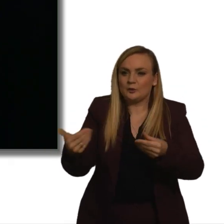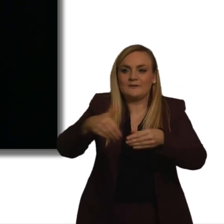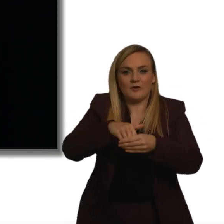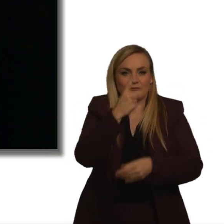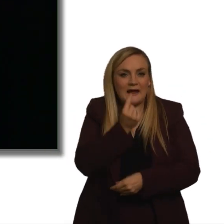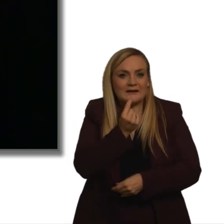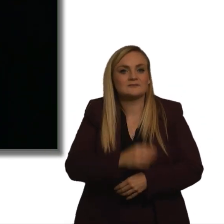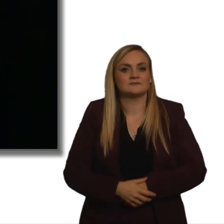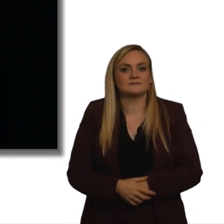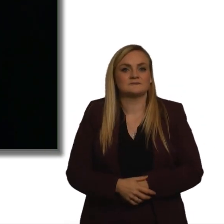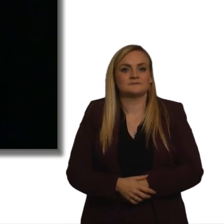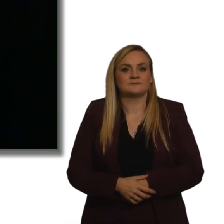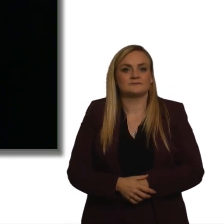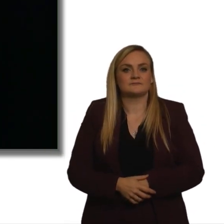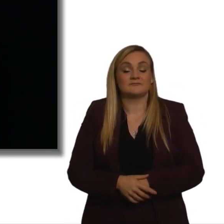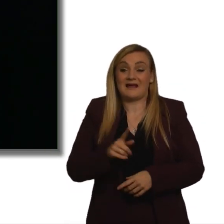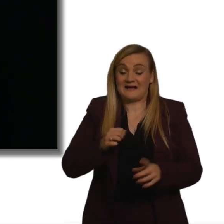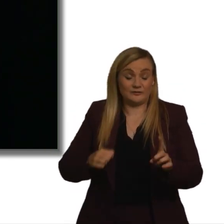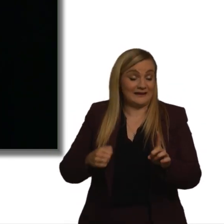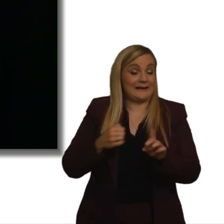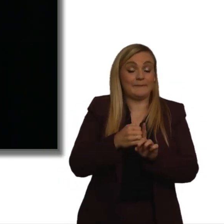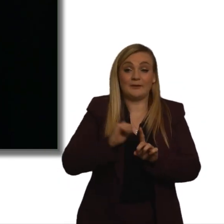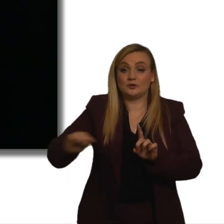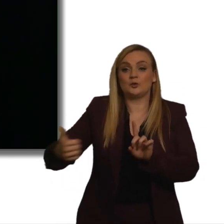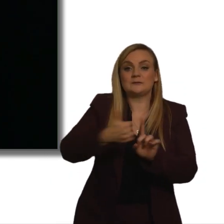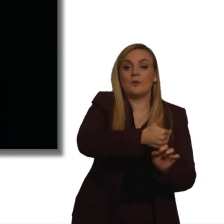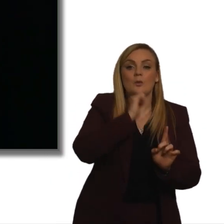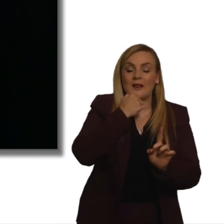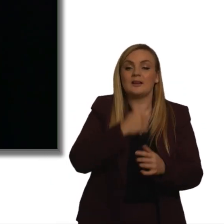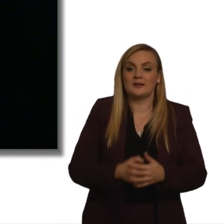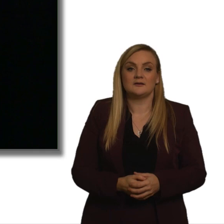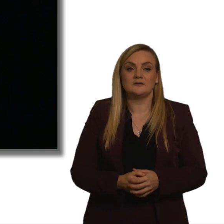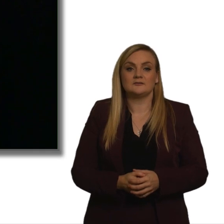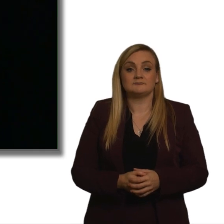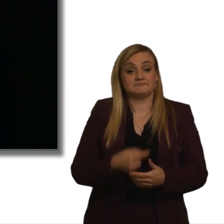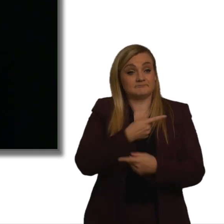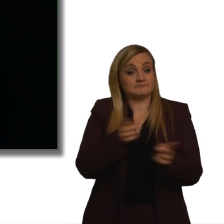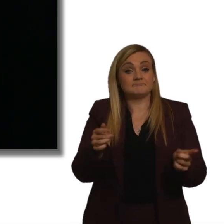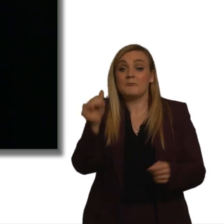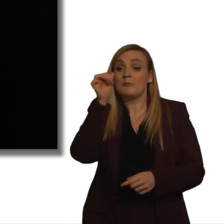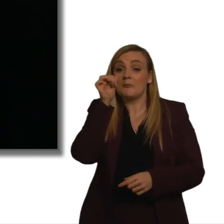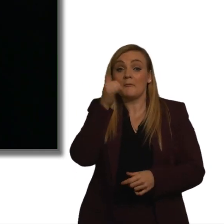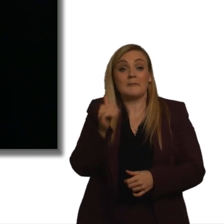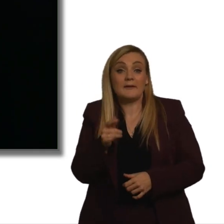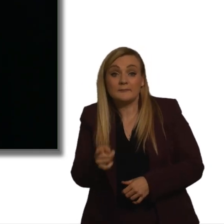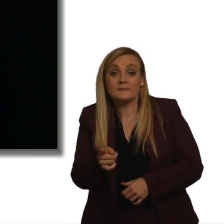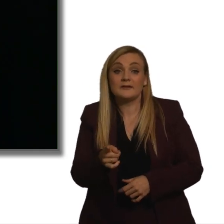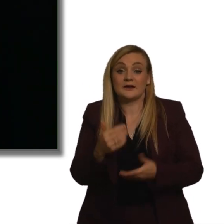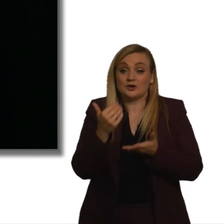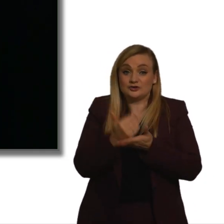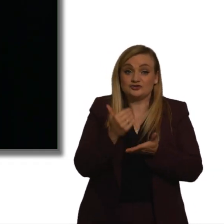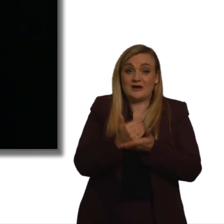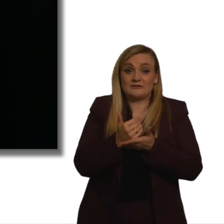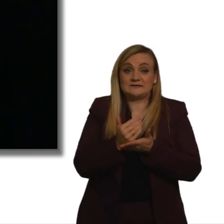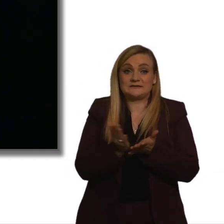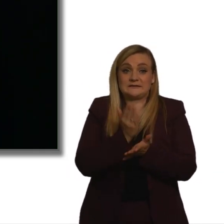involved in our partnership, and the difference that your support will make. As you may know, Samaritans is a charity working to reduce